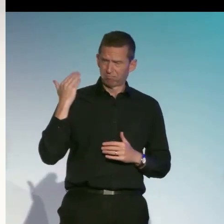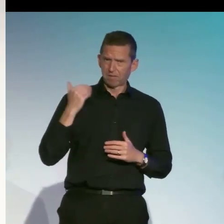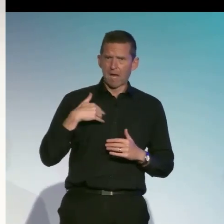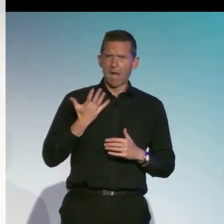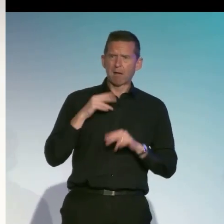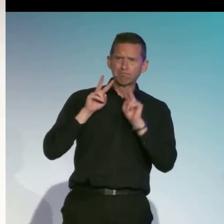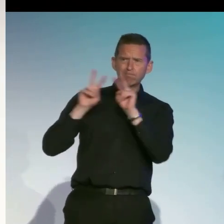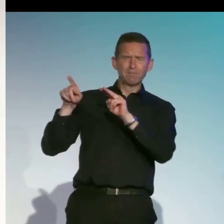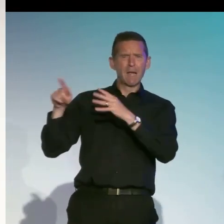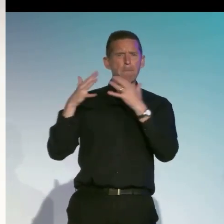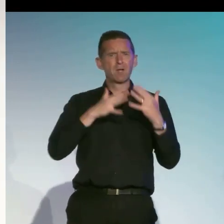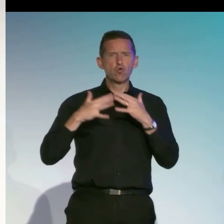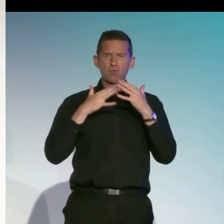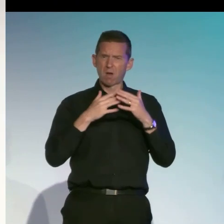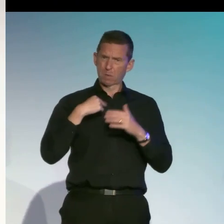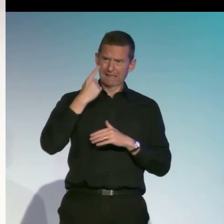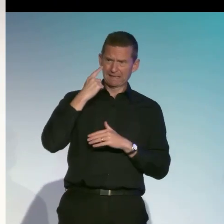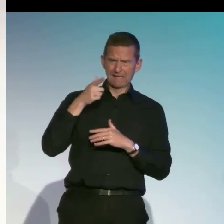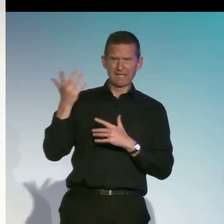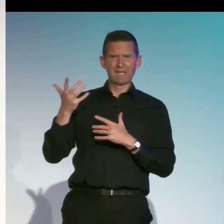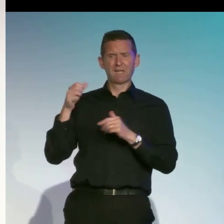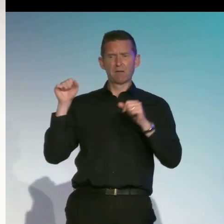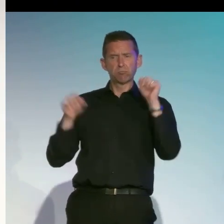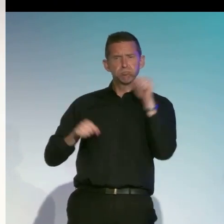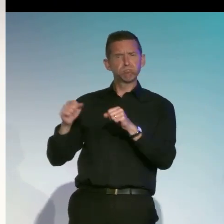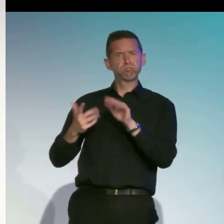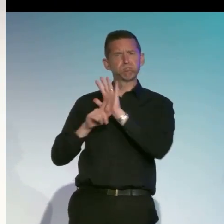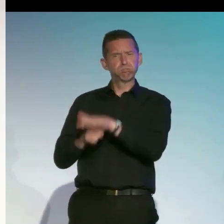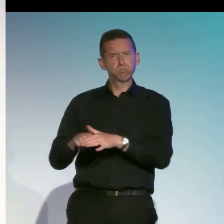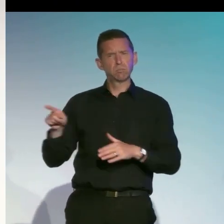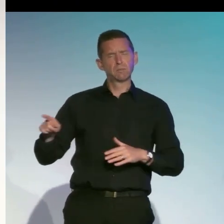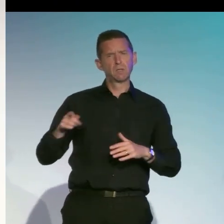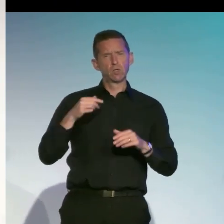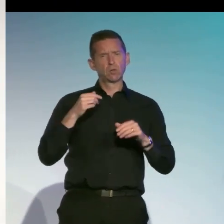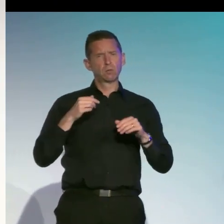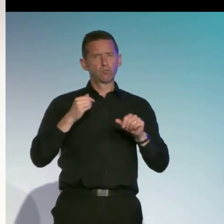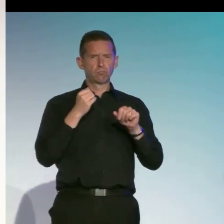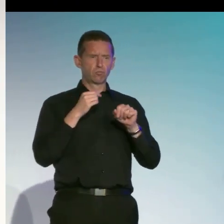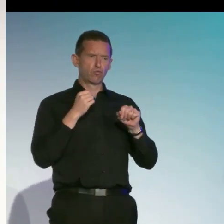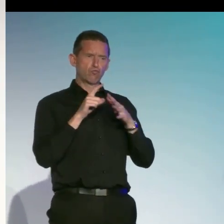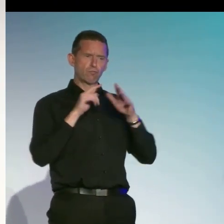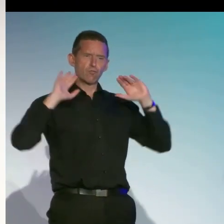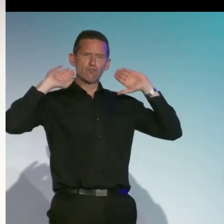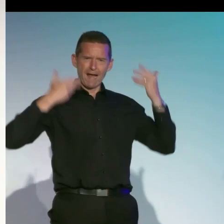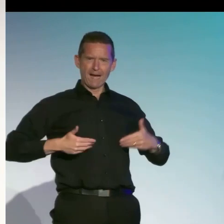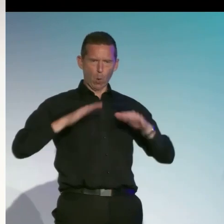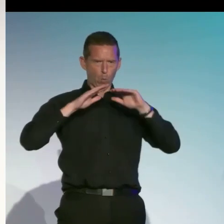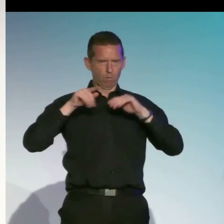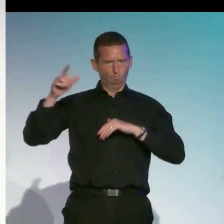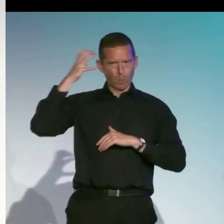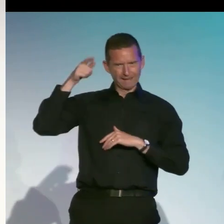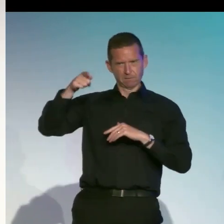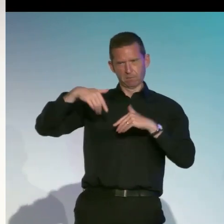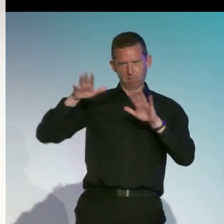the US, where we're seeing the attacks on drag queens who are going to libraries to read stories to children. You know, we're seeing